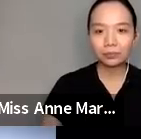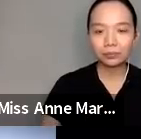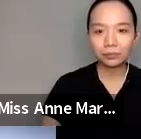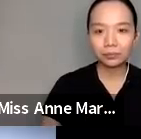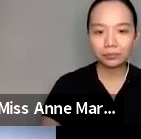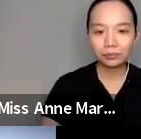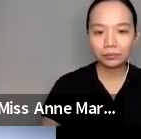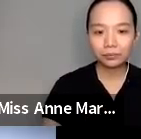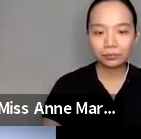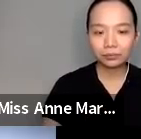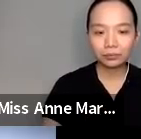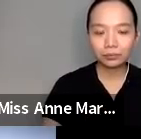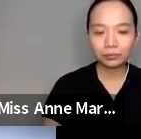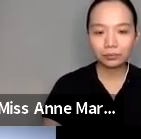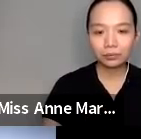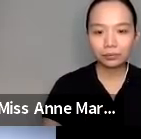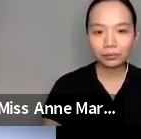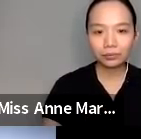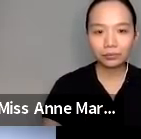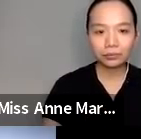model verbs, yeah,